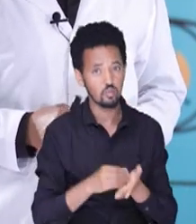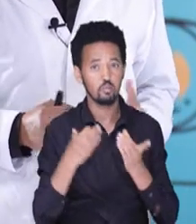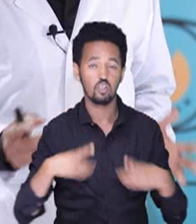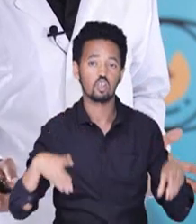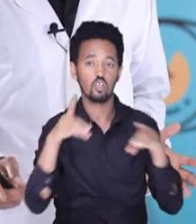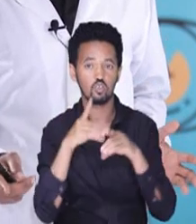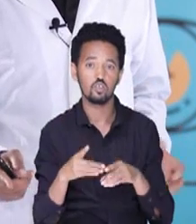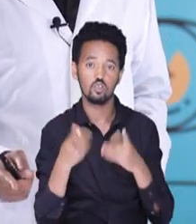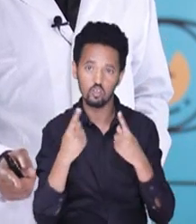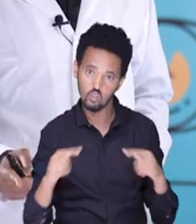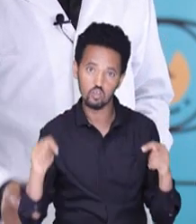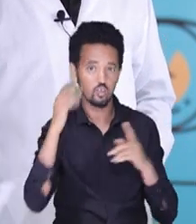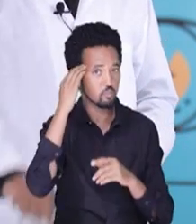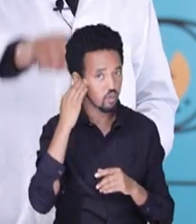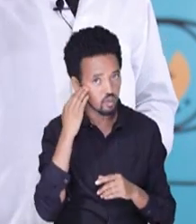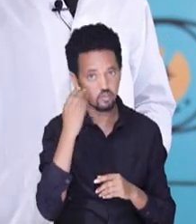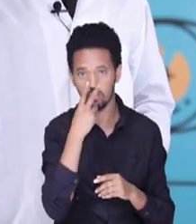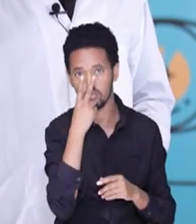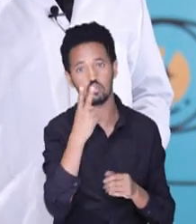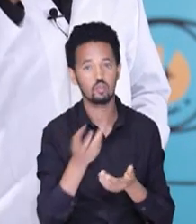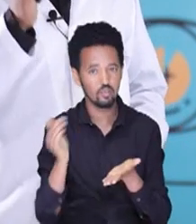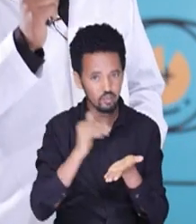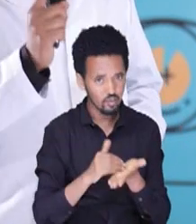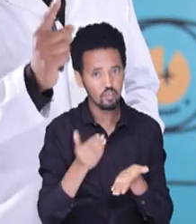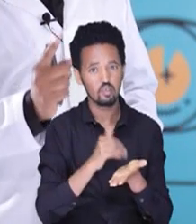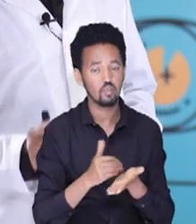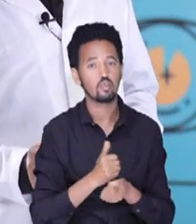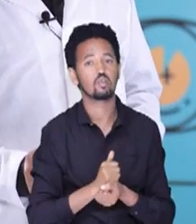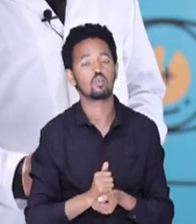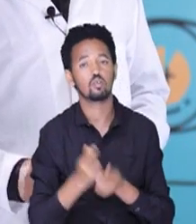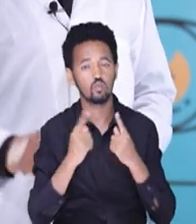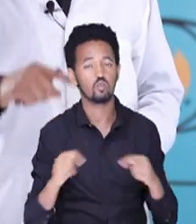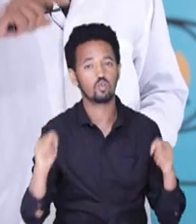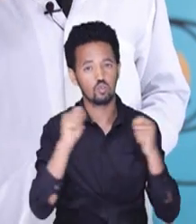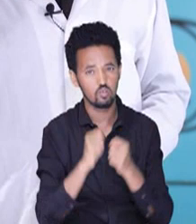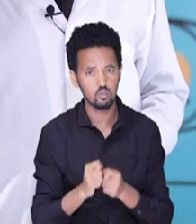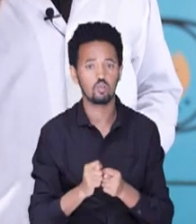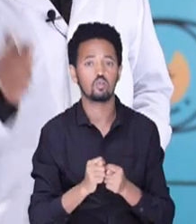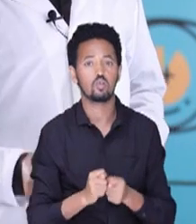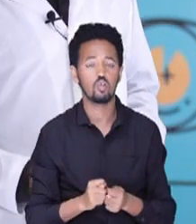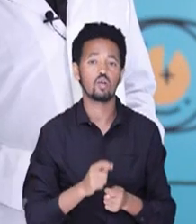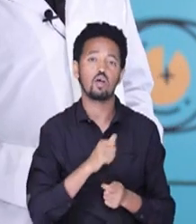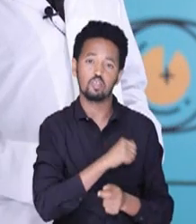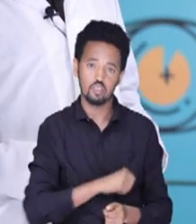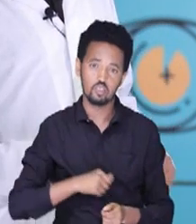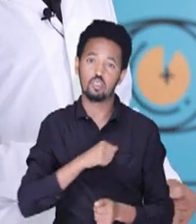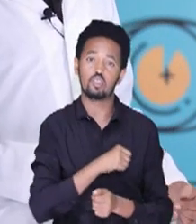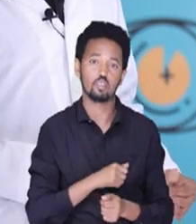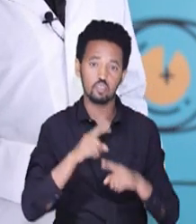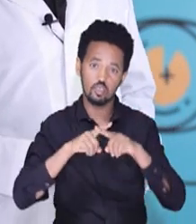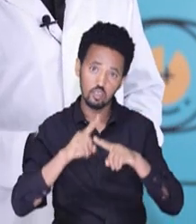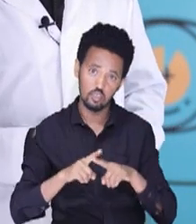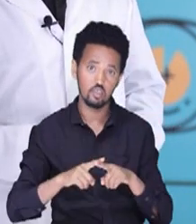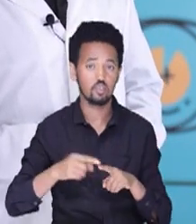religious intolerance, mind you, student, he against religious intolerance, unjust taxation,